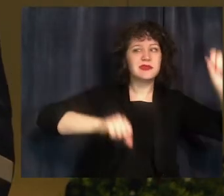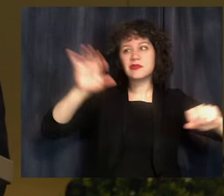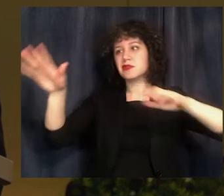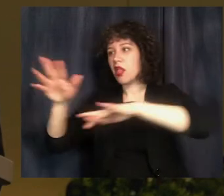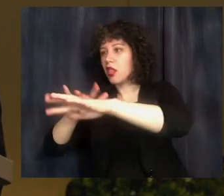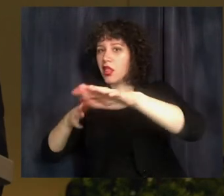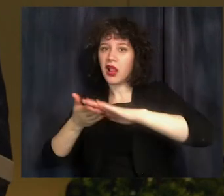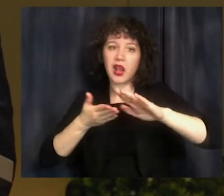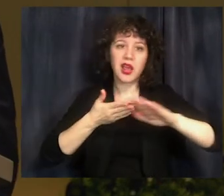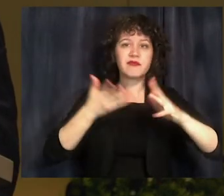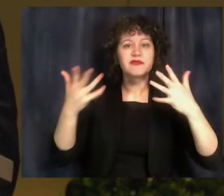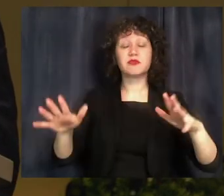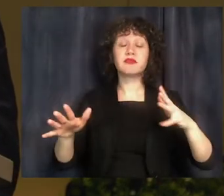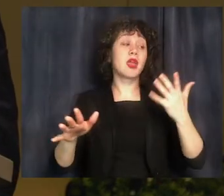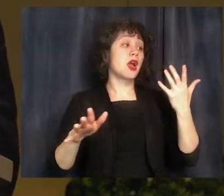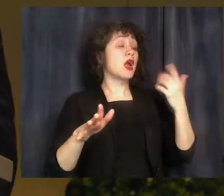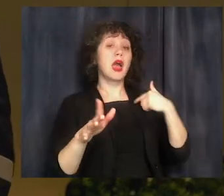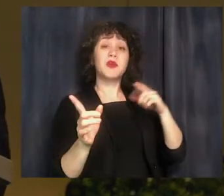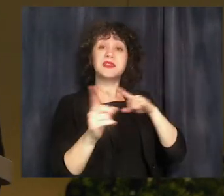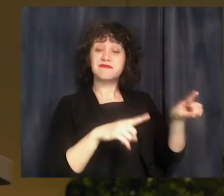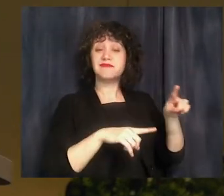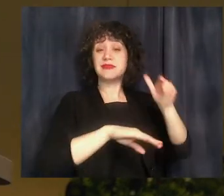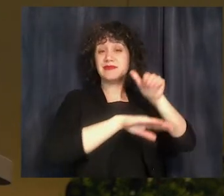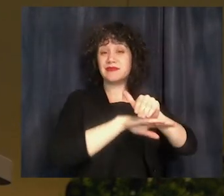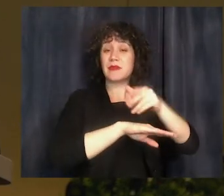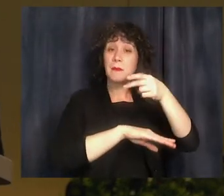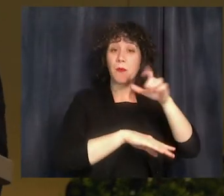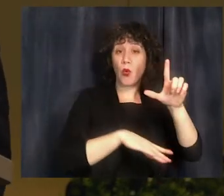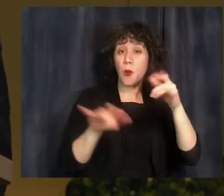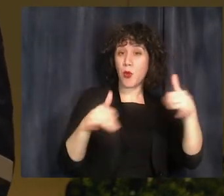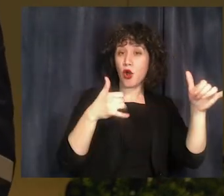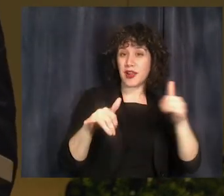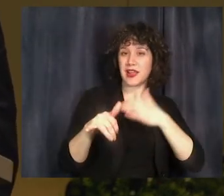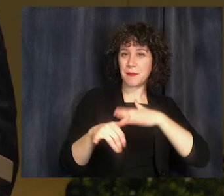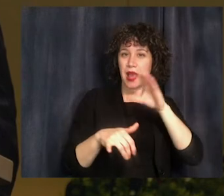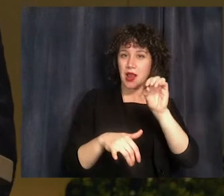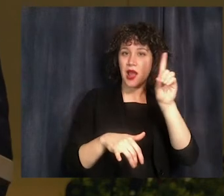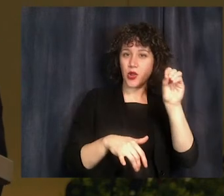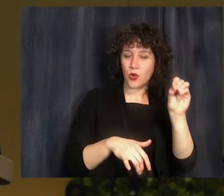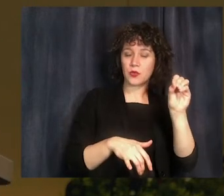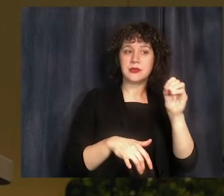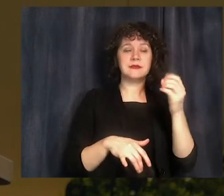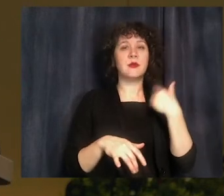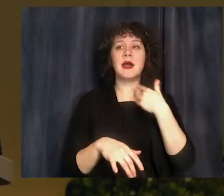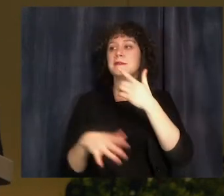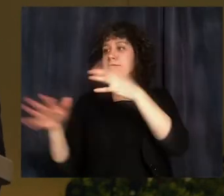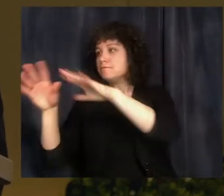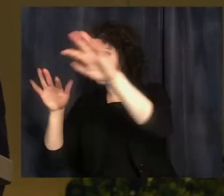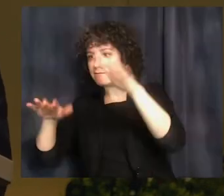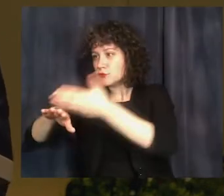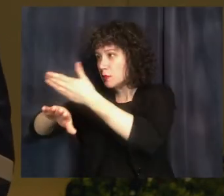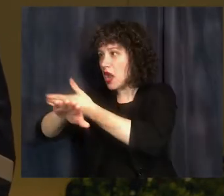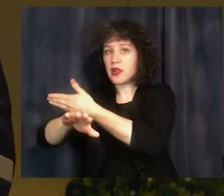party. The condo's community pool is only 30 yards from my front door, so I walked over there one evening after a long day of remodeling work. I only